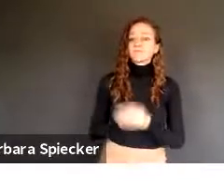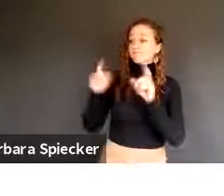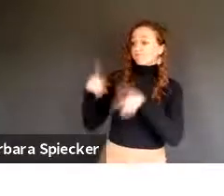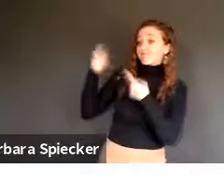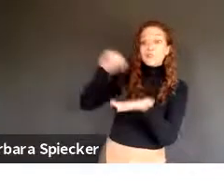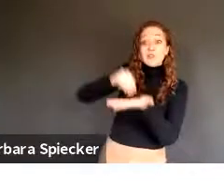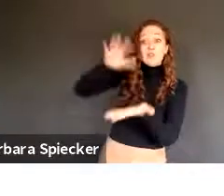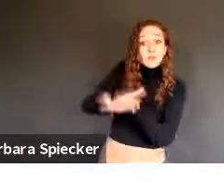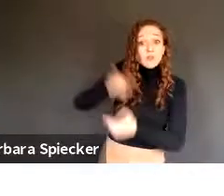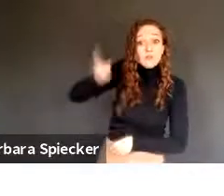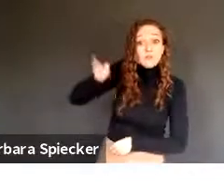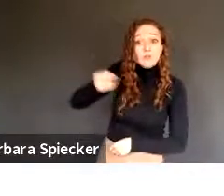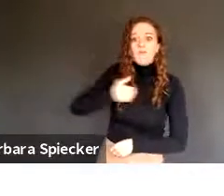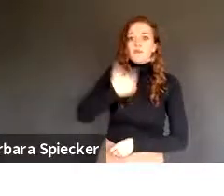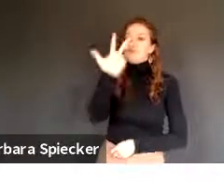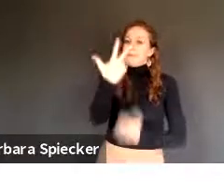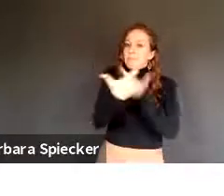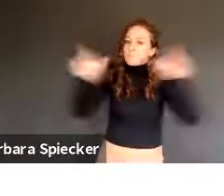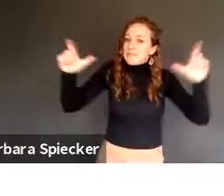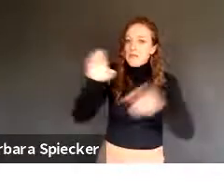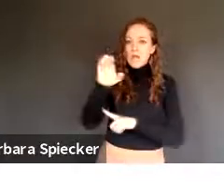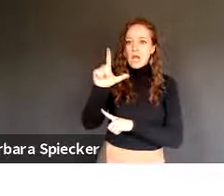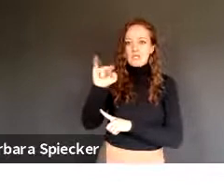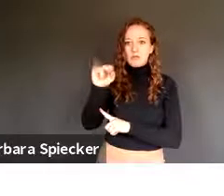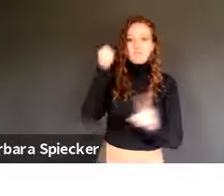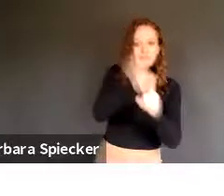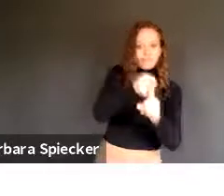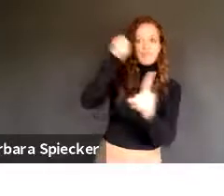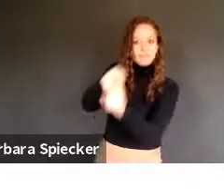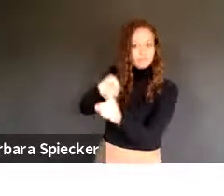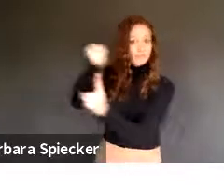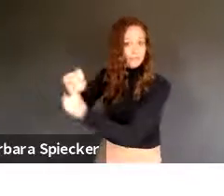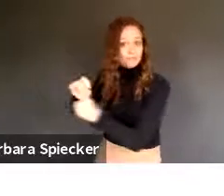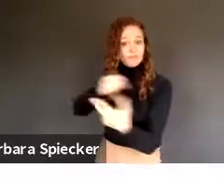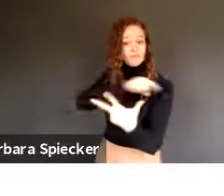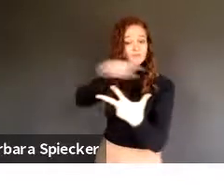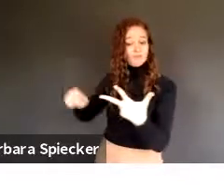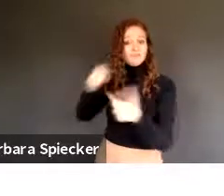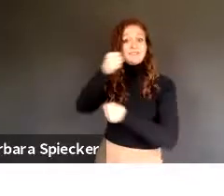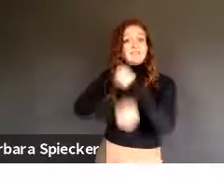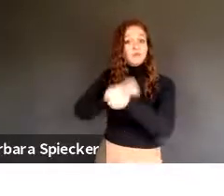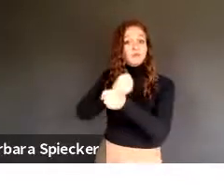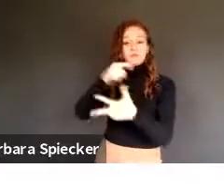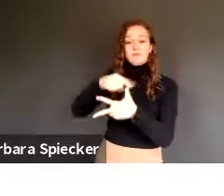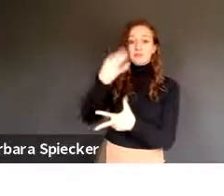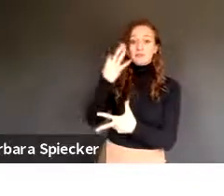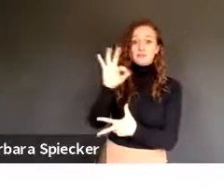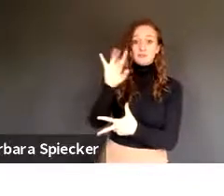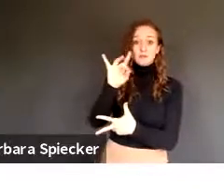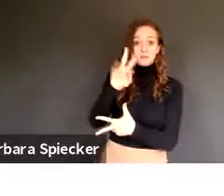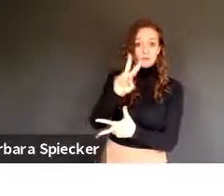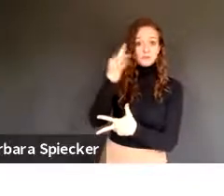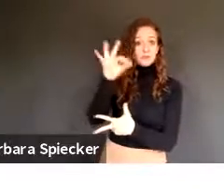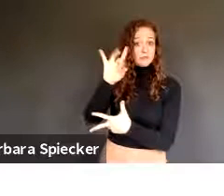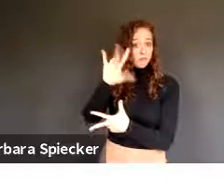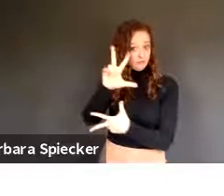sea level, all of which have a very destructive effect on kelp communities and reduce their populations. There are 3 major severe